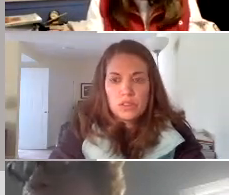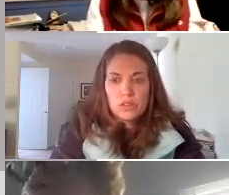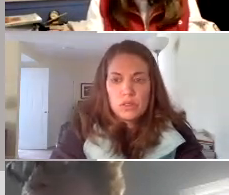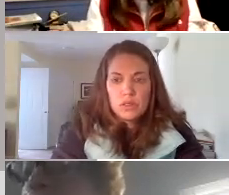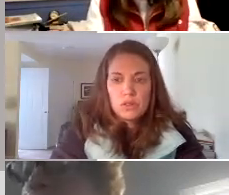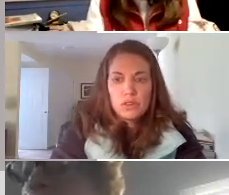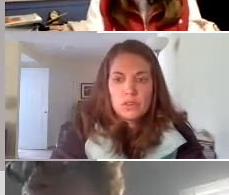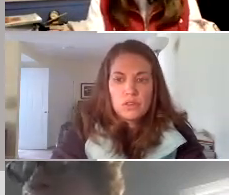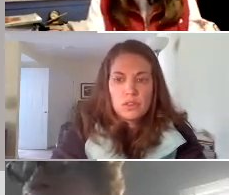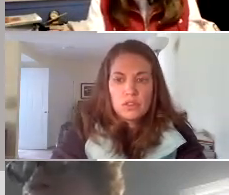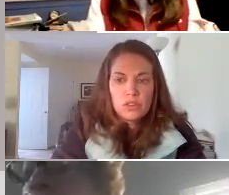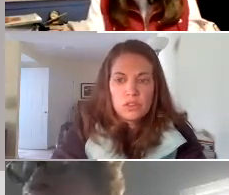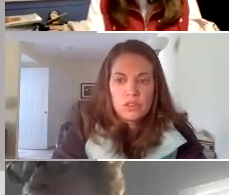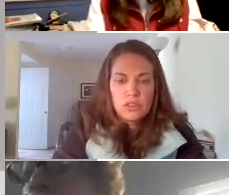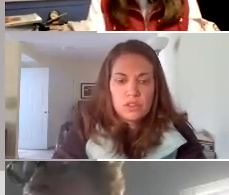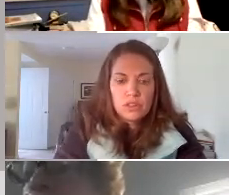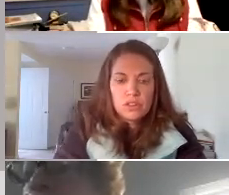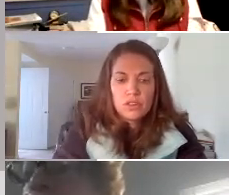time for latency to look.